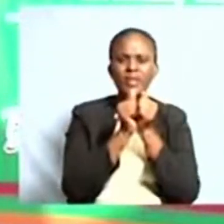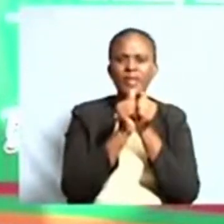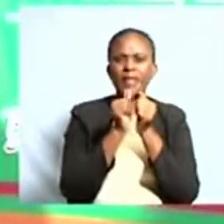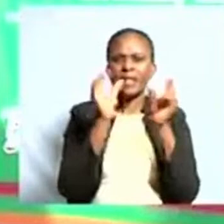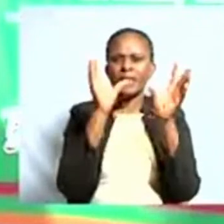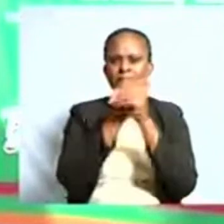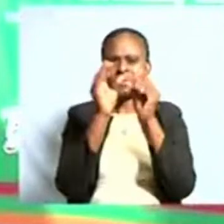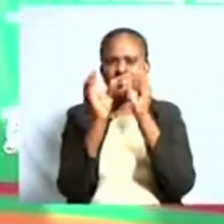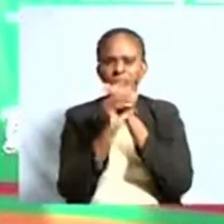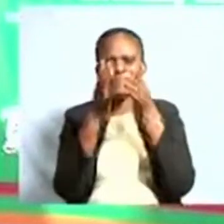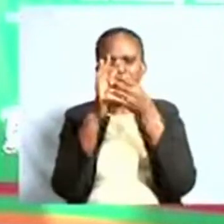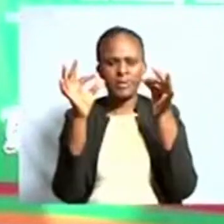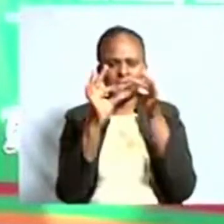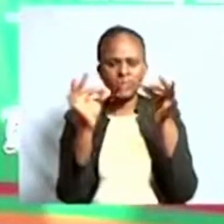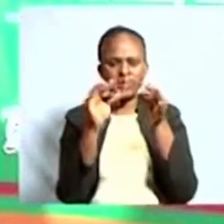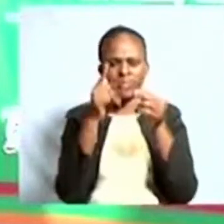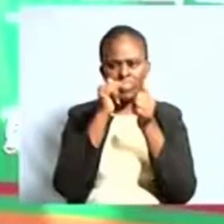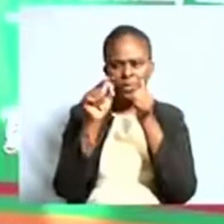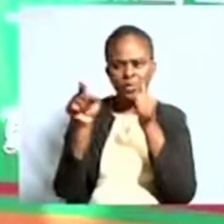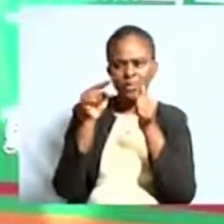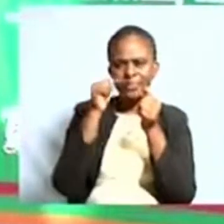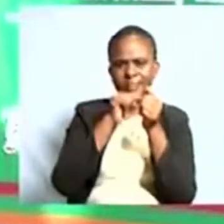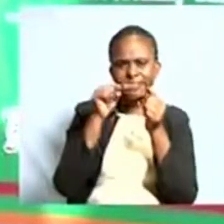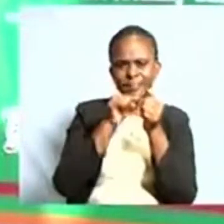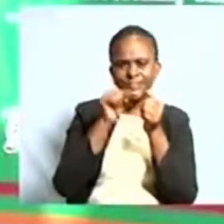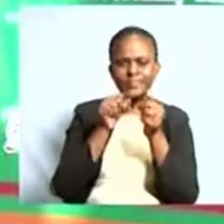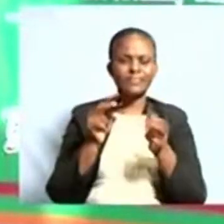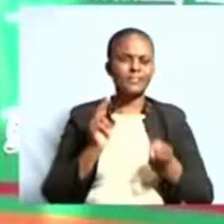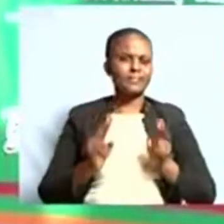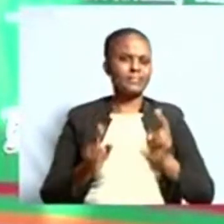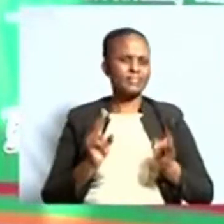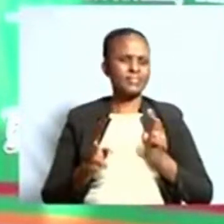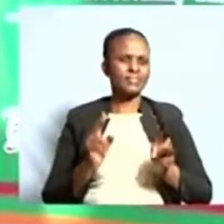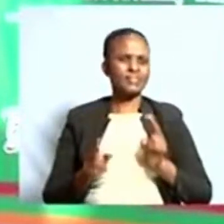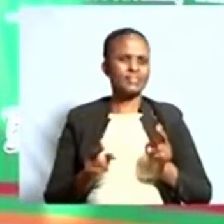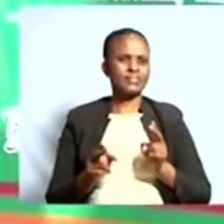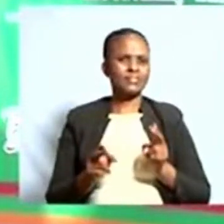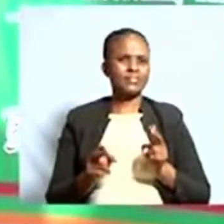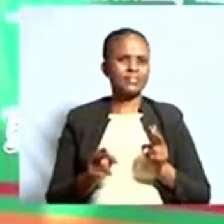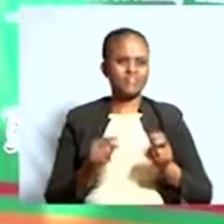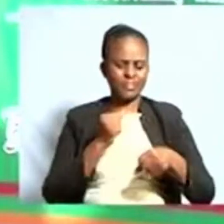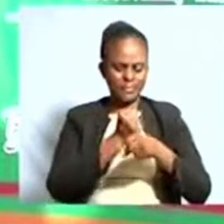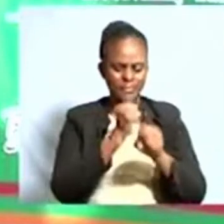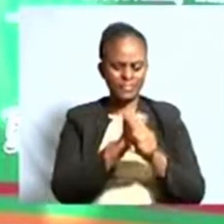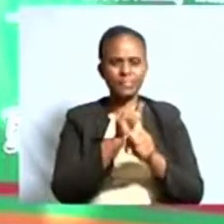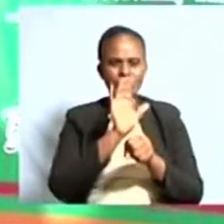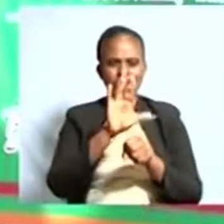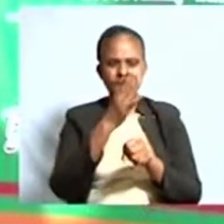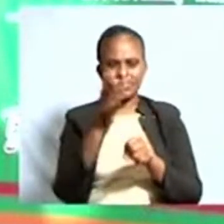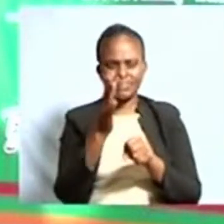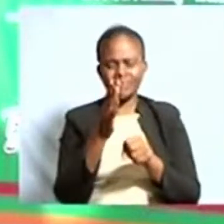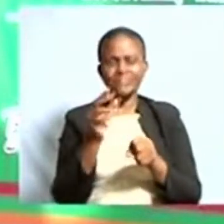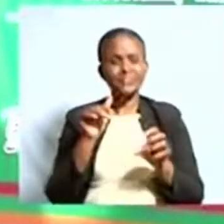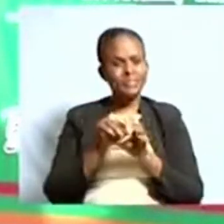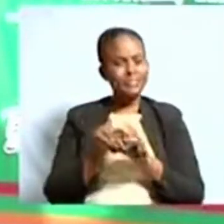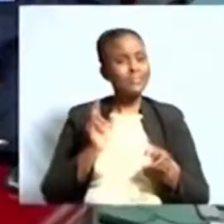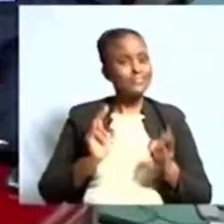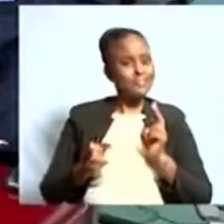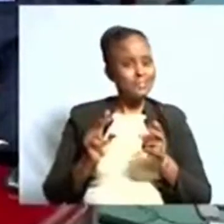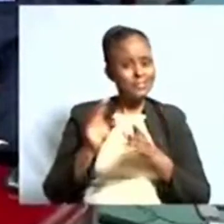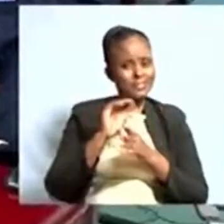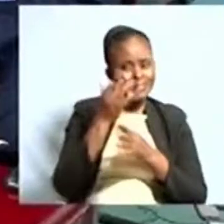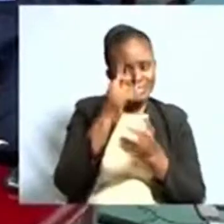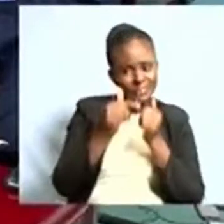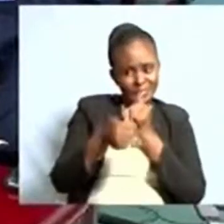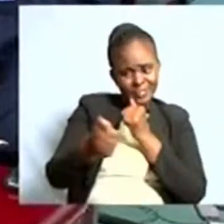these counterfeiters are, I would say maybe they are in a hurry to make these products. Is it in a hurry, or because they